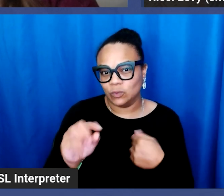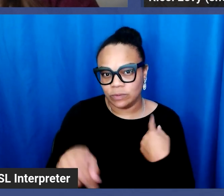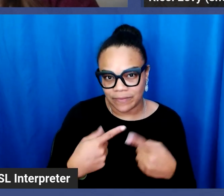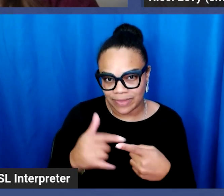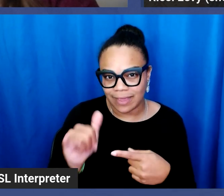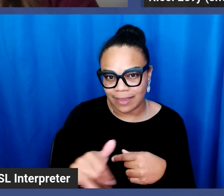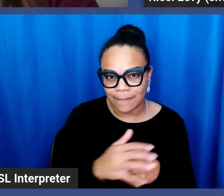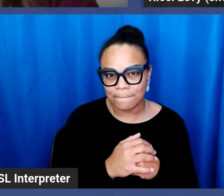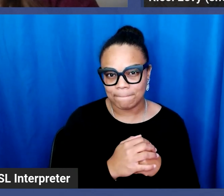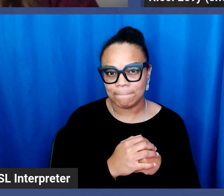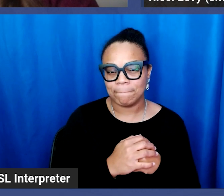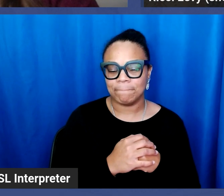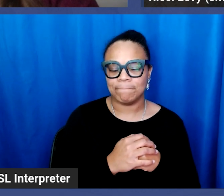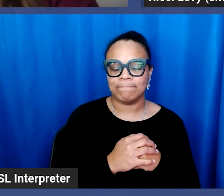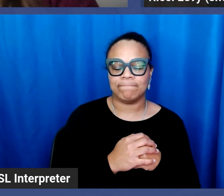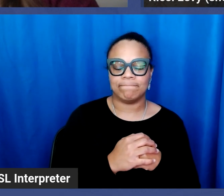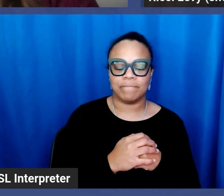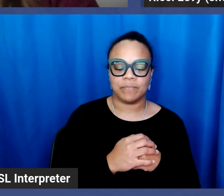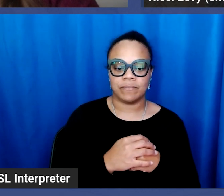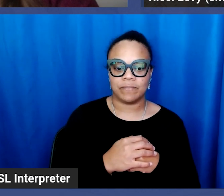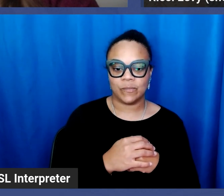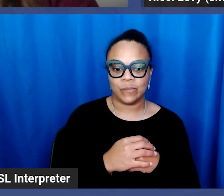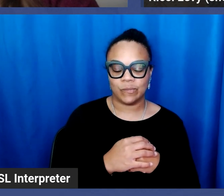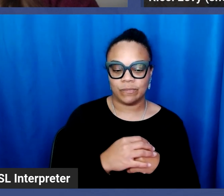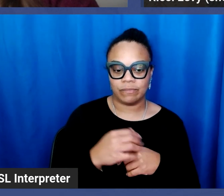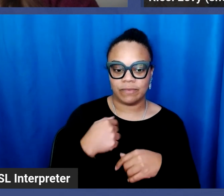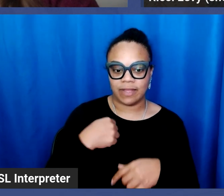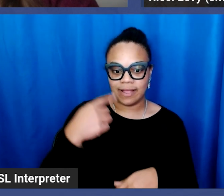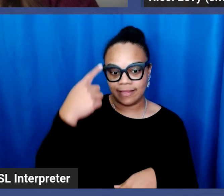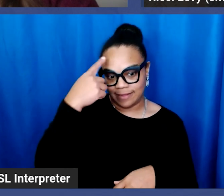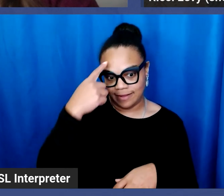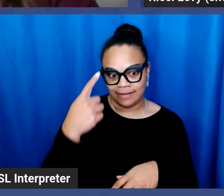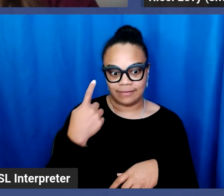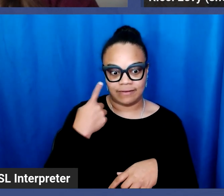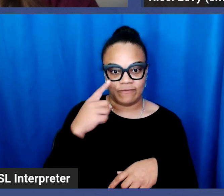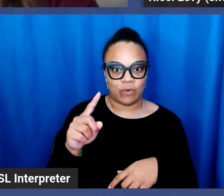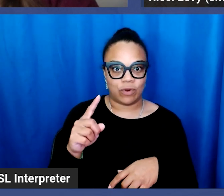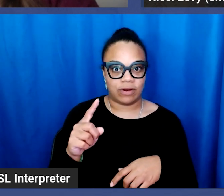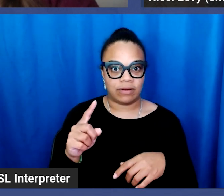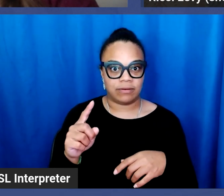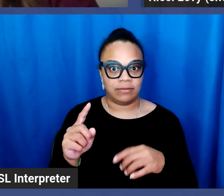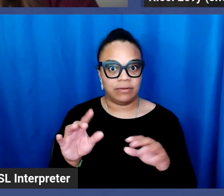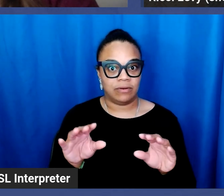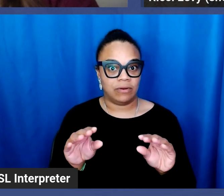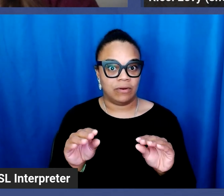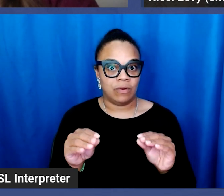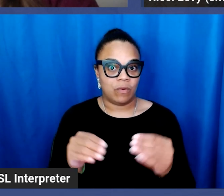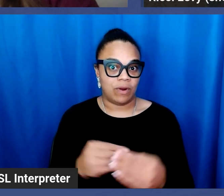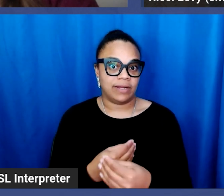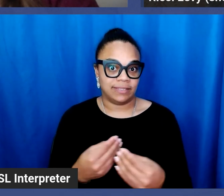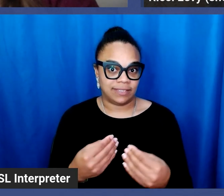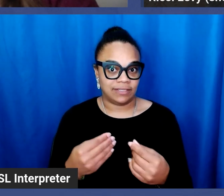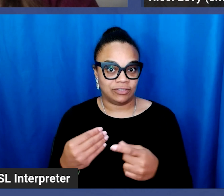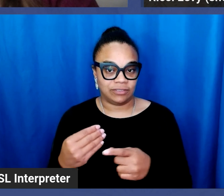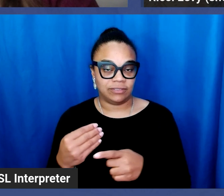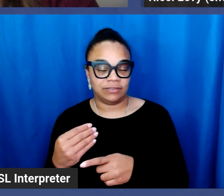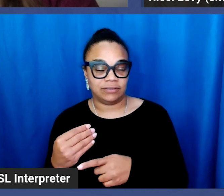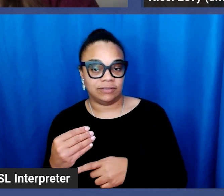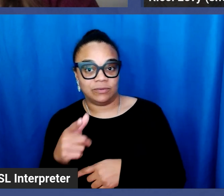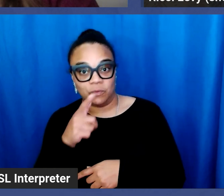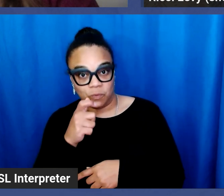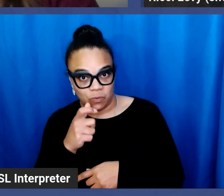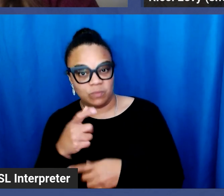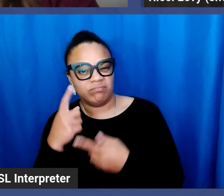it. I think for organizations on our side of the